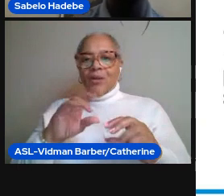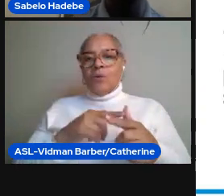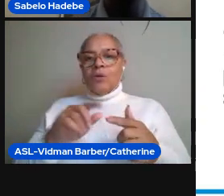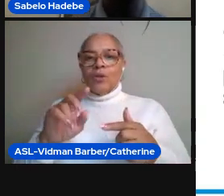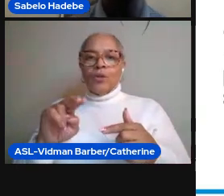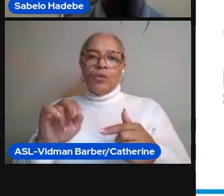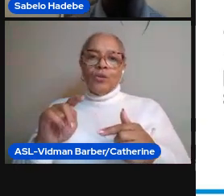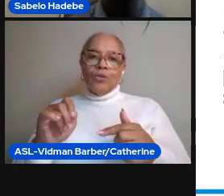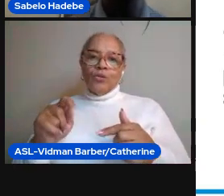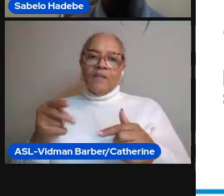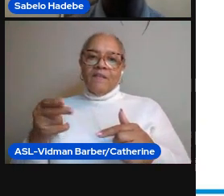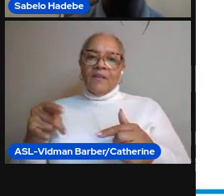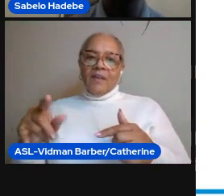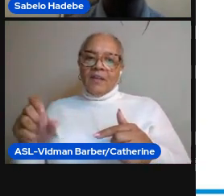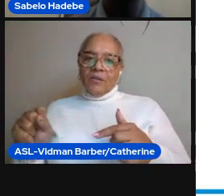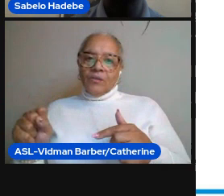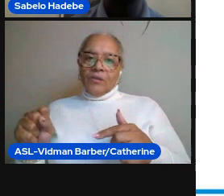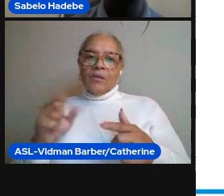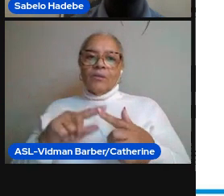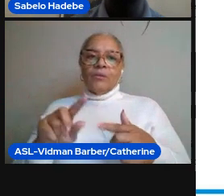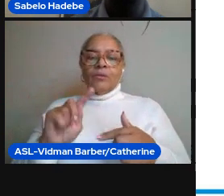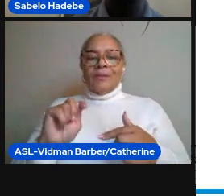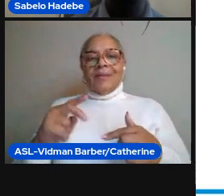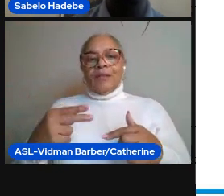to Th2.